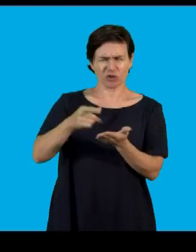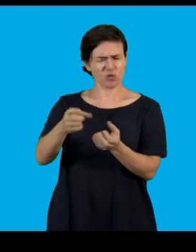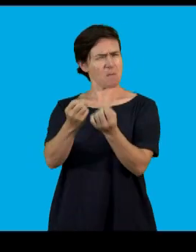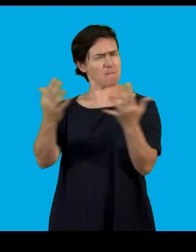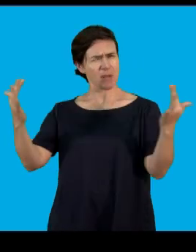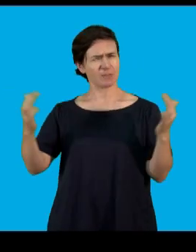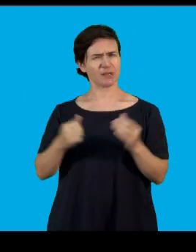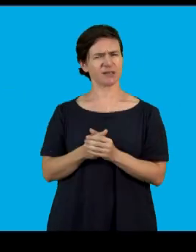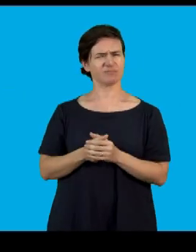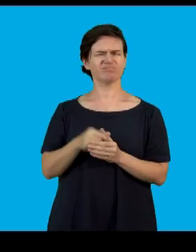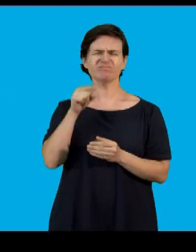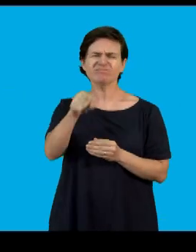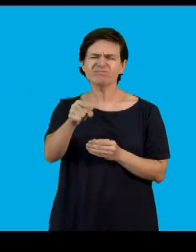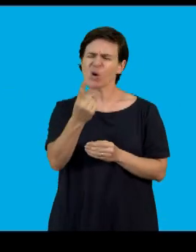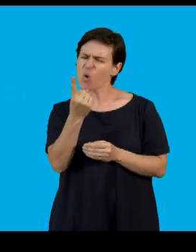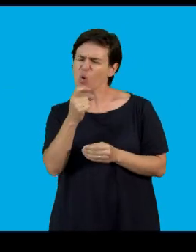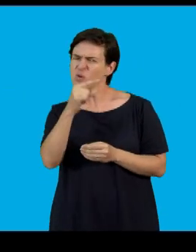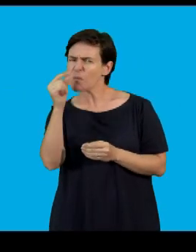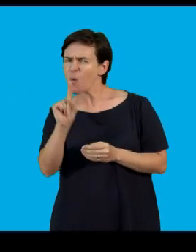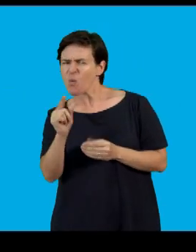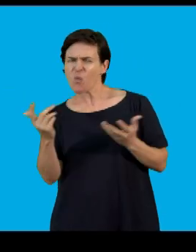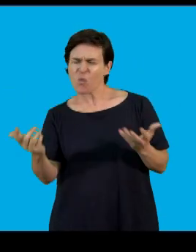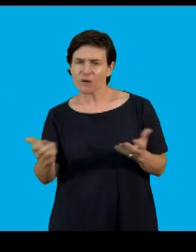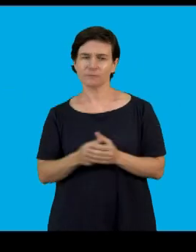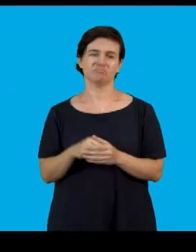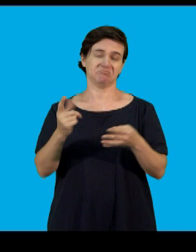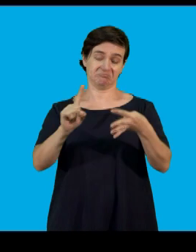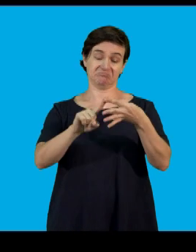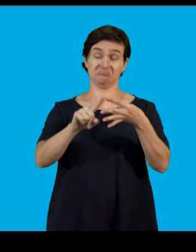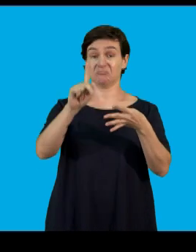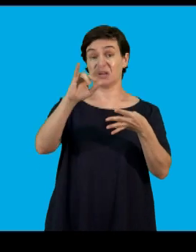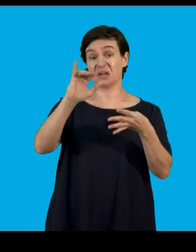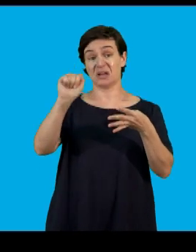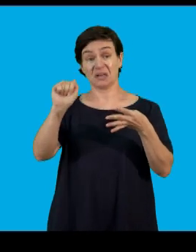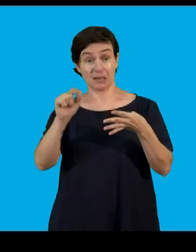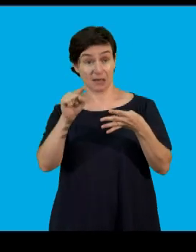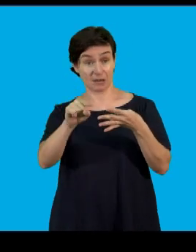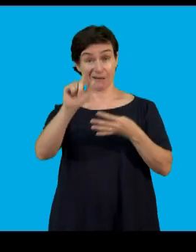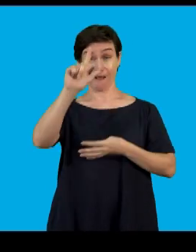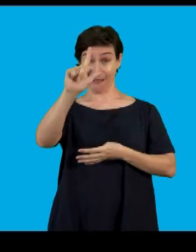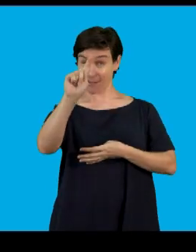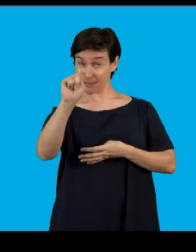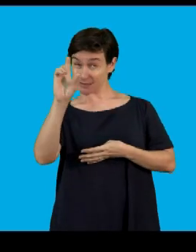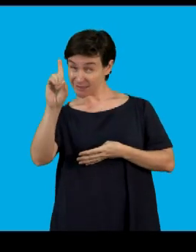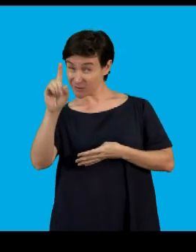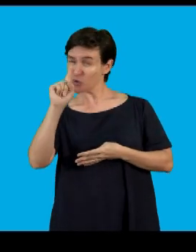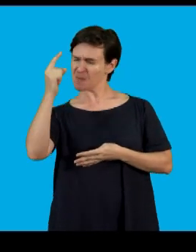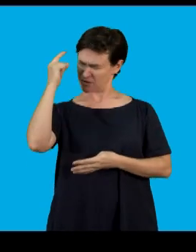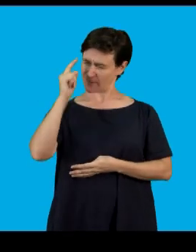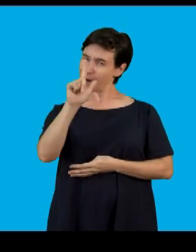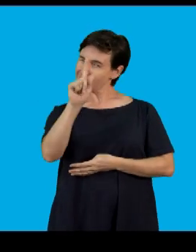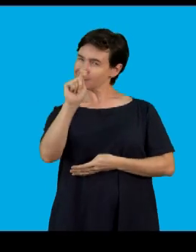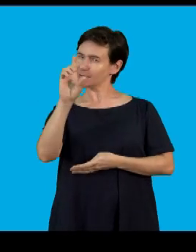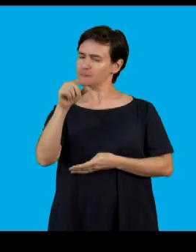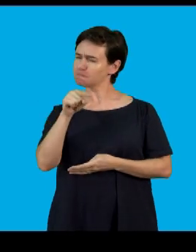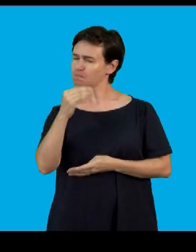public, which form of ownership is that? Don't forget, these are forms of ownership. So Kia Motors Ltd, it's what? You need to know the